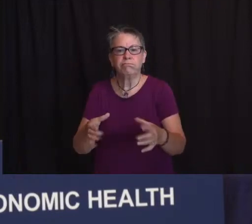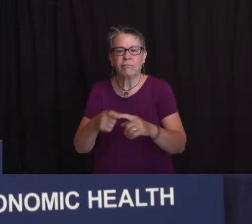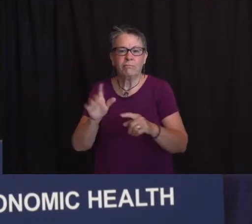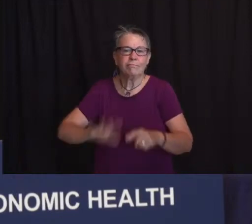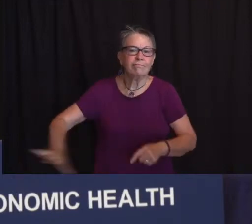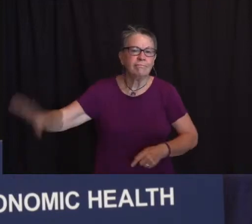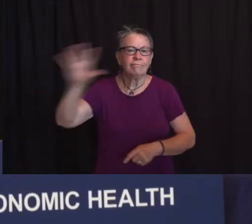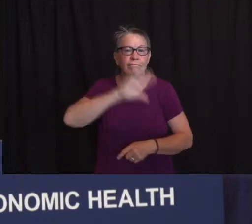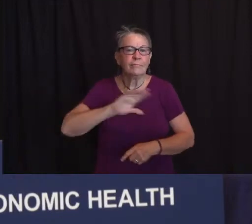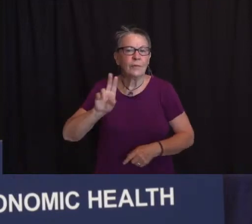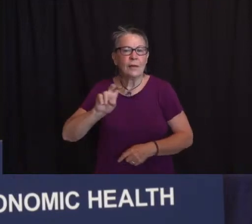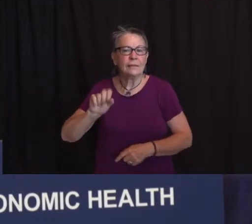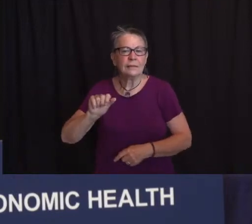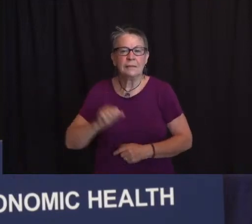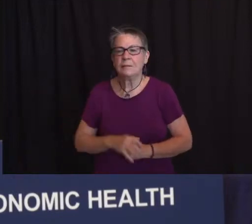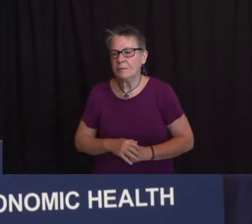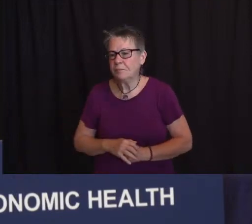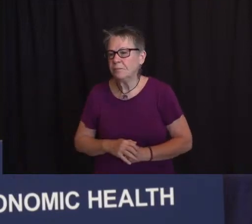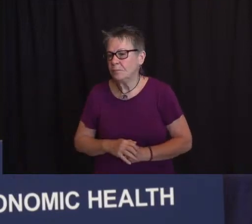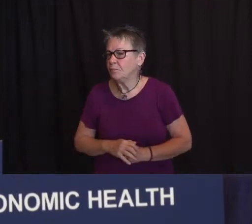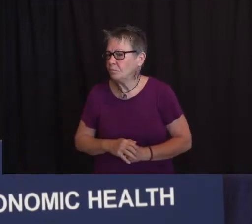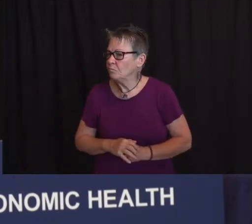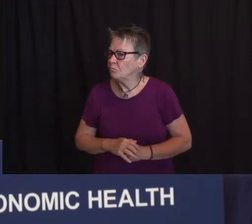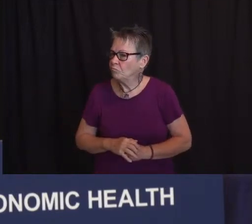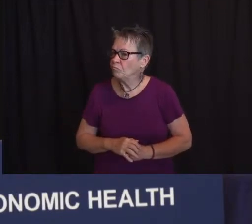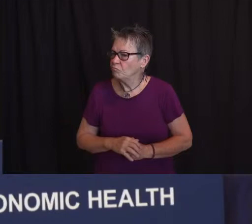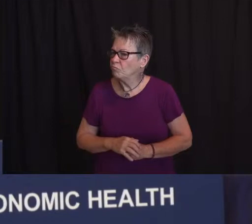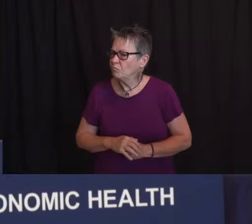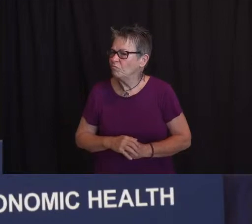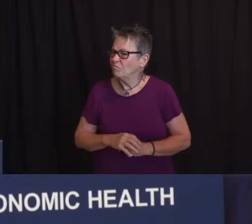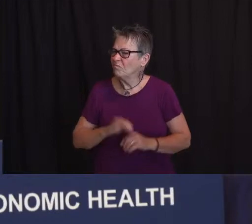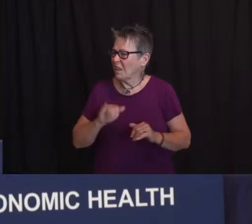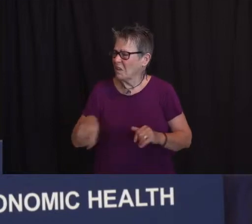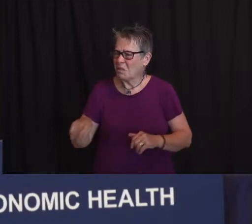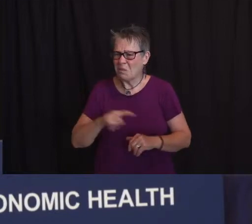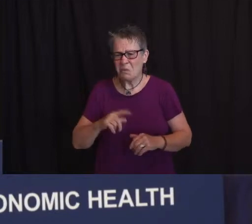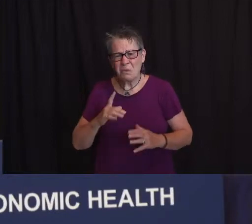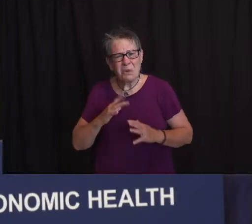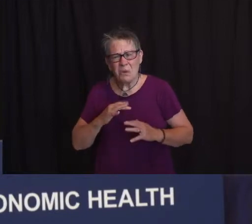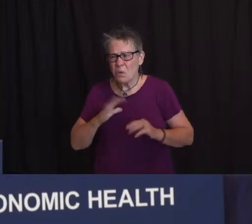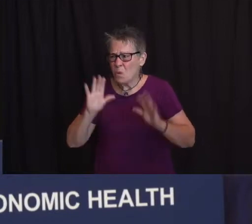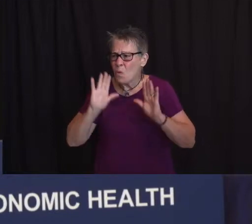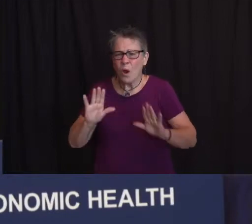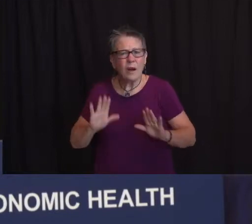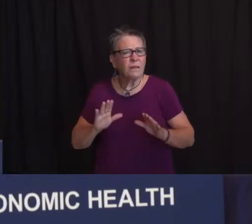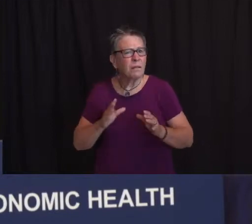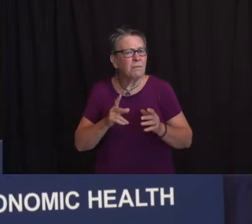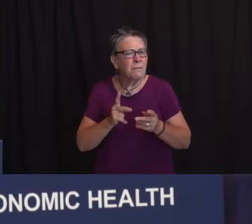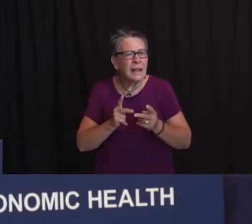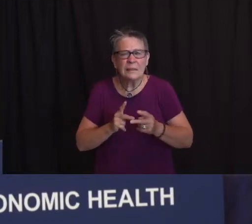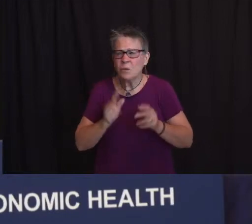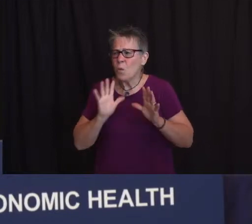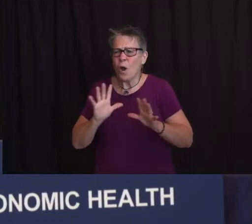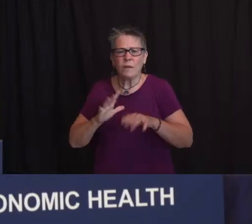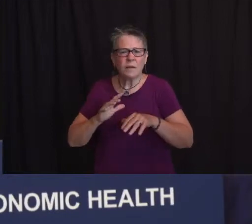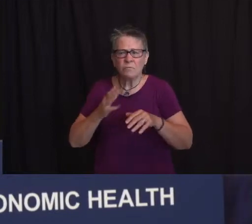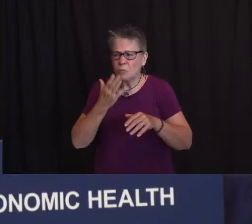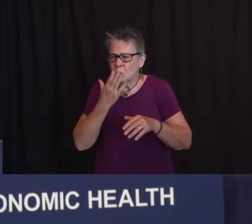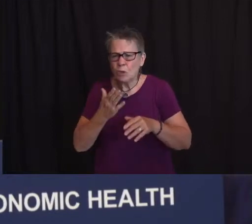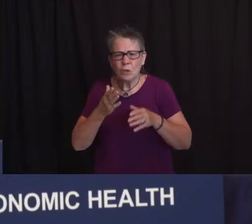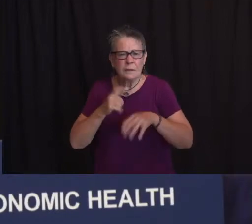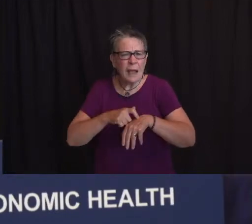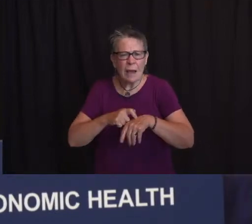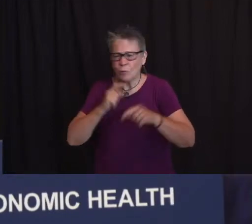a special group of people, always trying to make sure that we leave it better than we found it, and this next generation